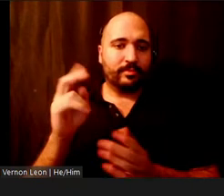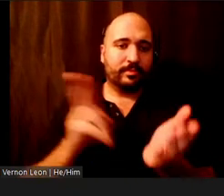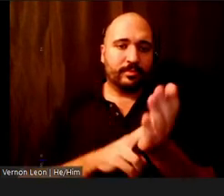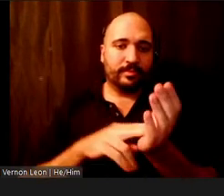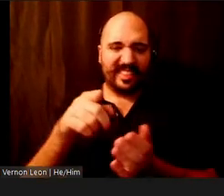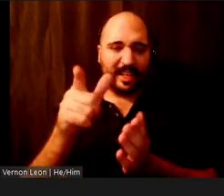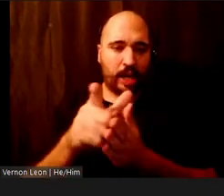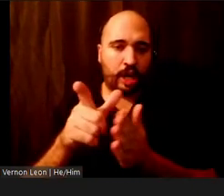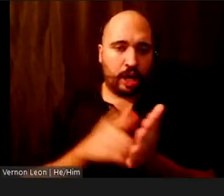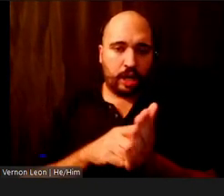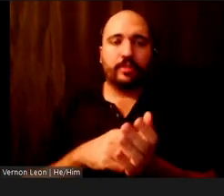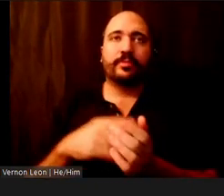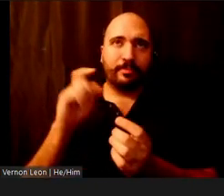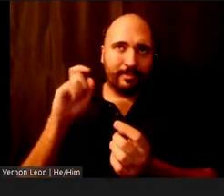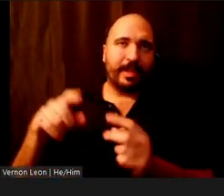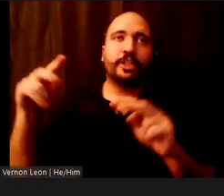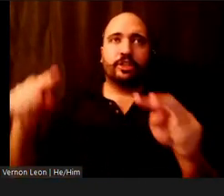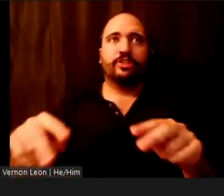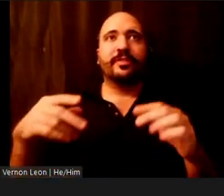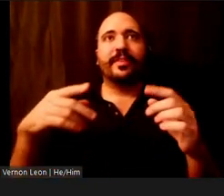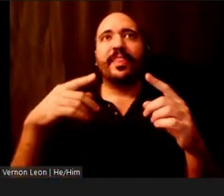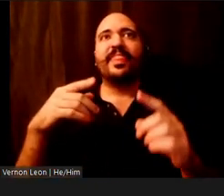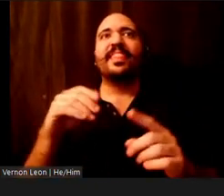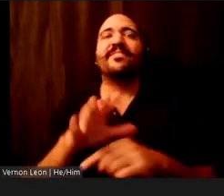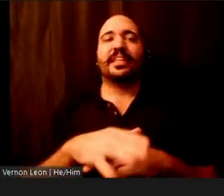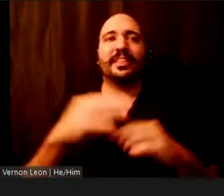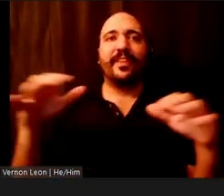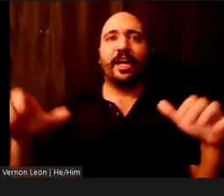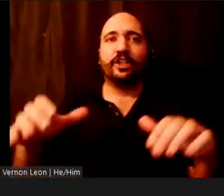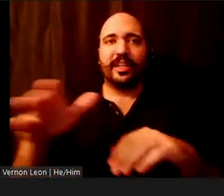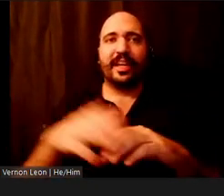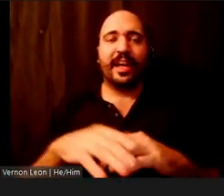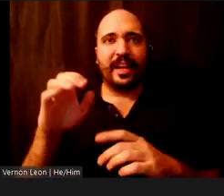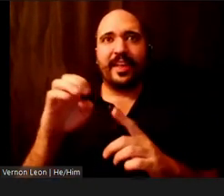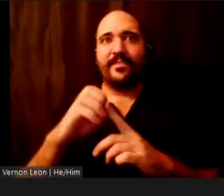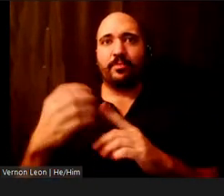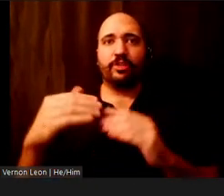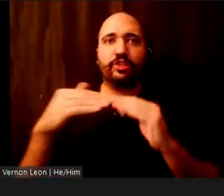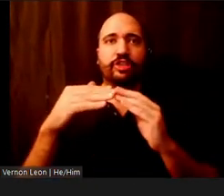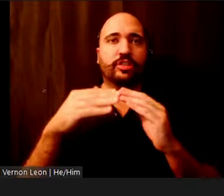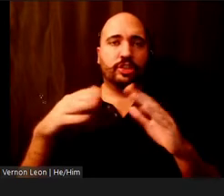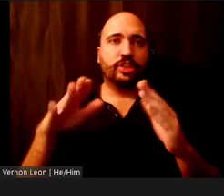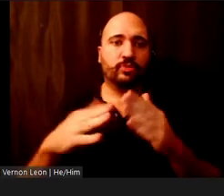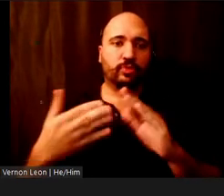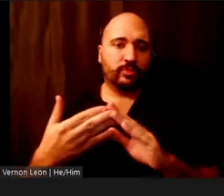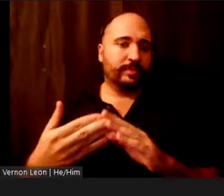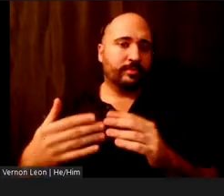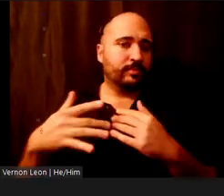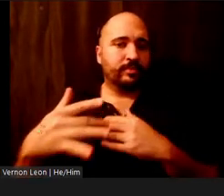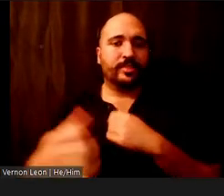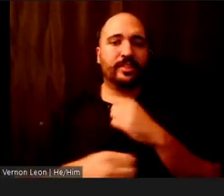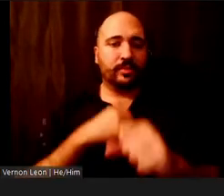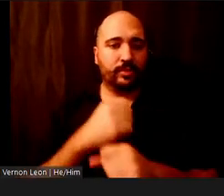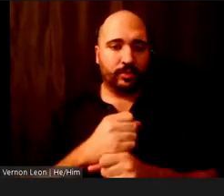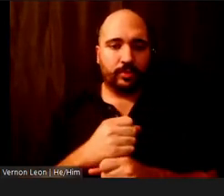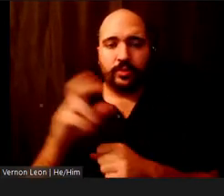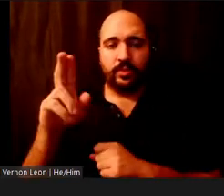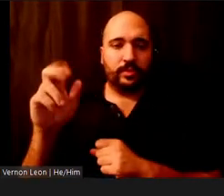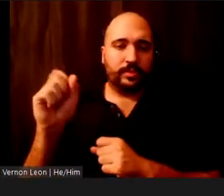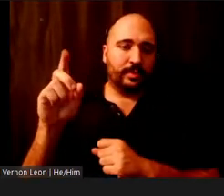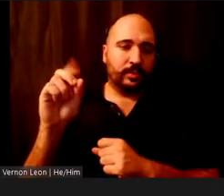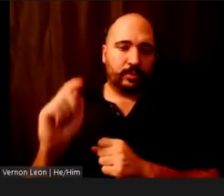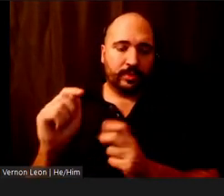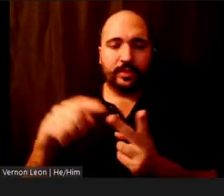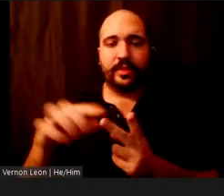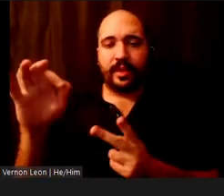effects of their actions on environmental justice communities. In subsequent years, the U.S. of Transportation and the Federal Highway Administration